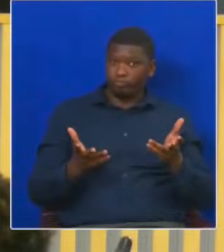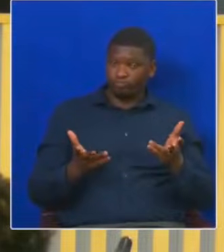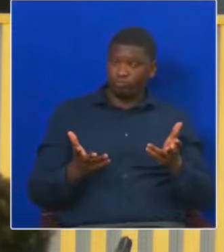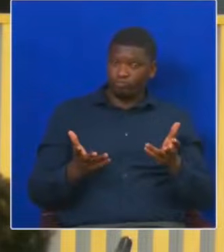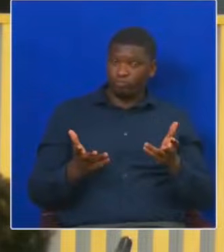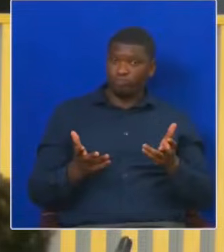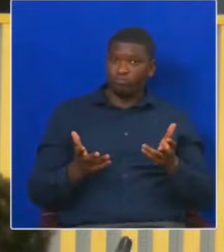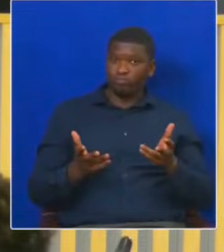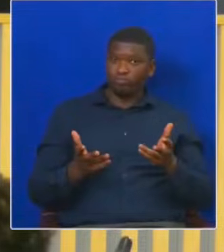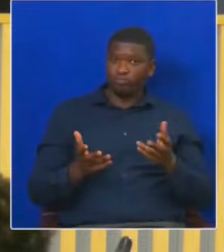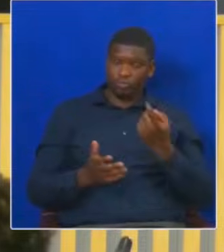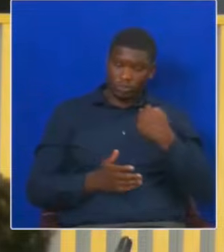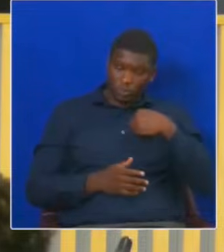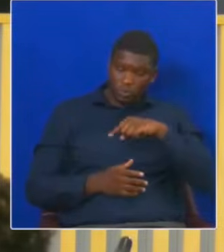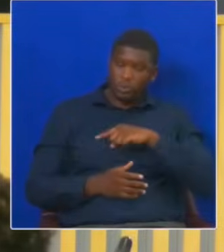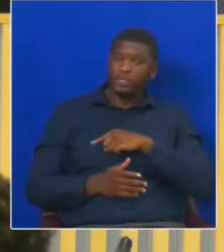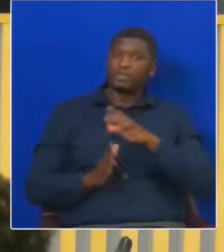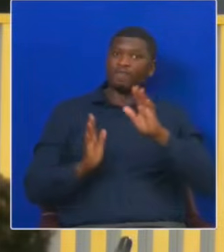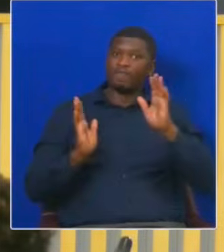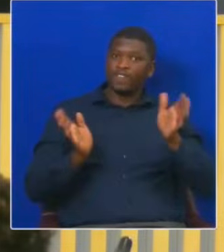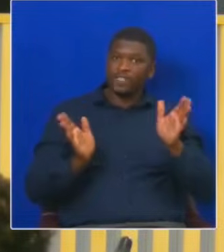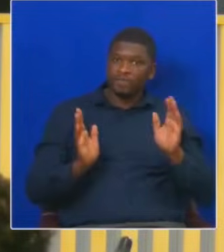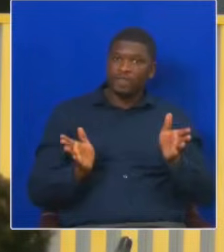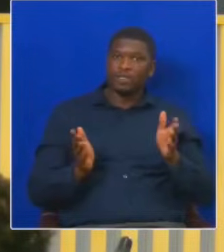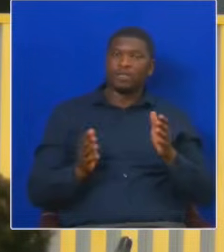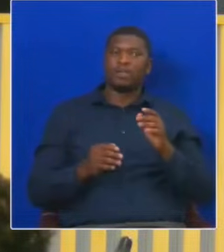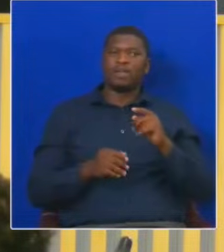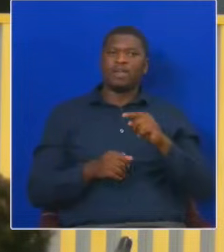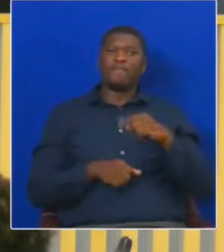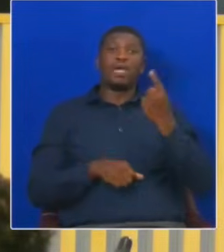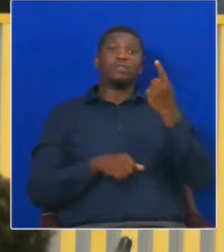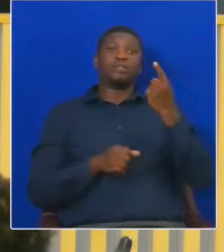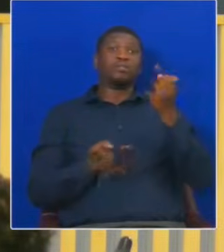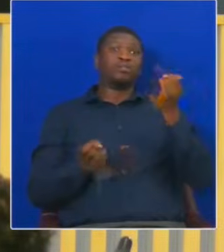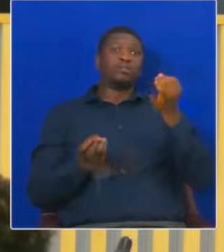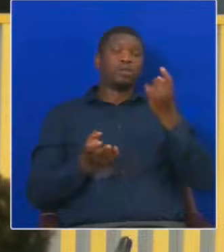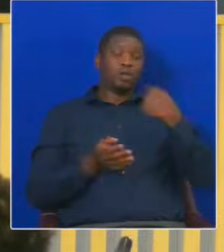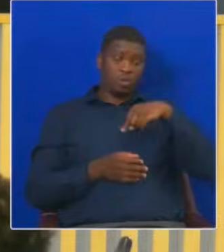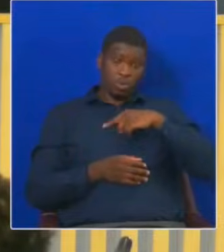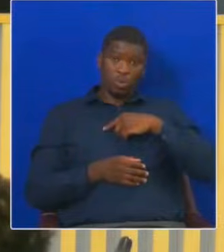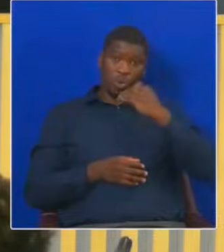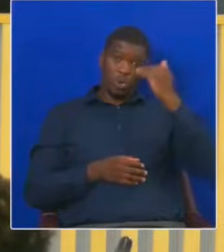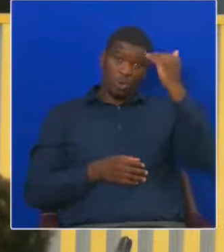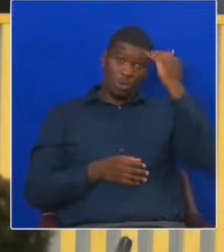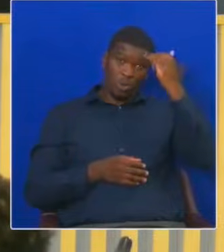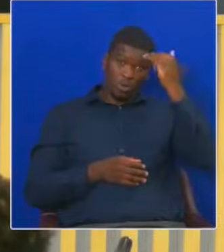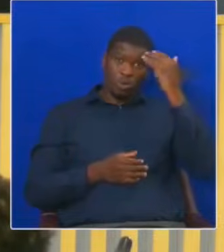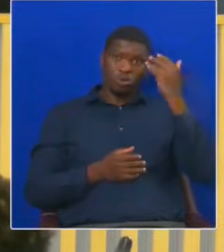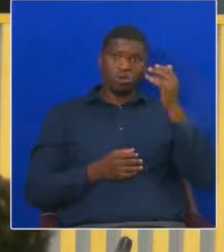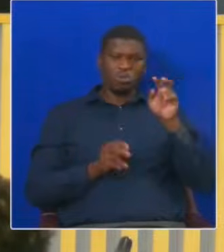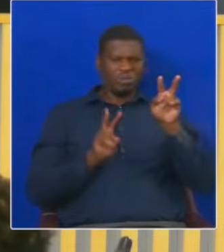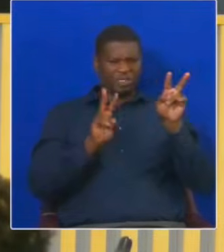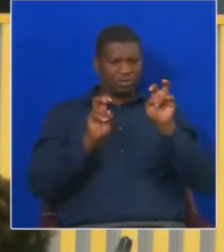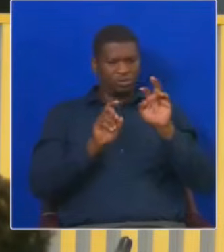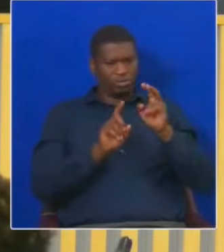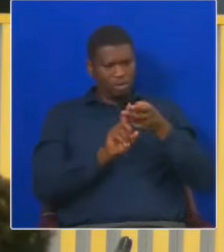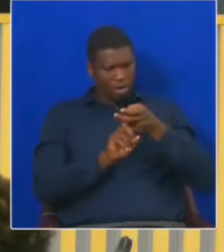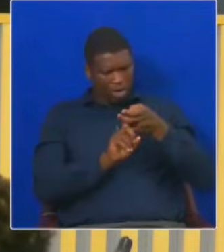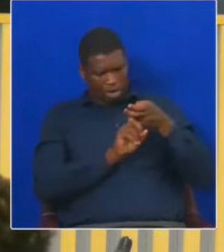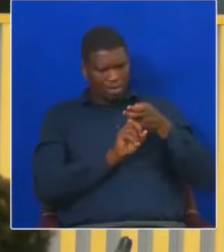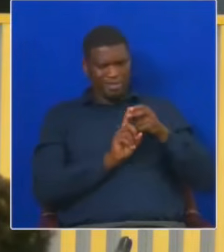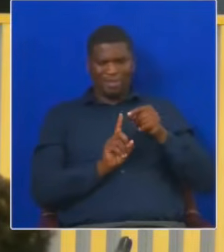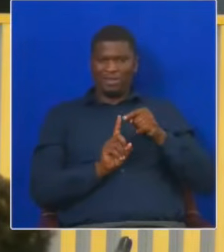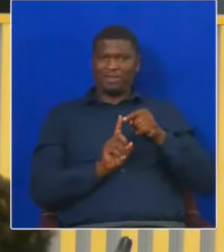found, the first part is that we know that the kidnapping part is